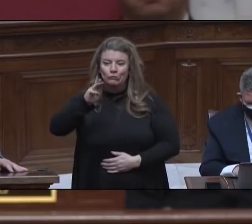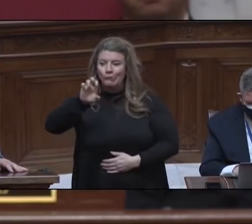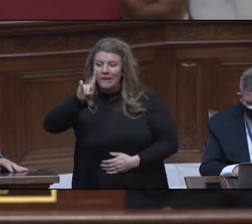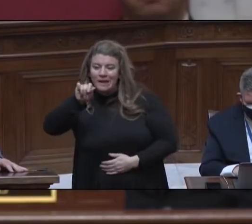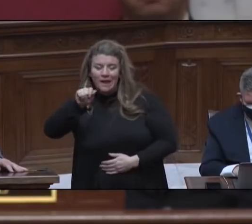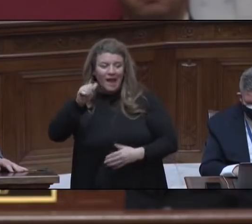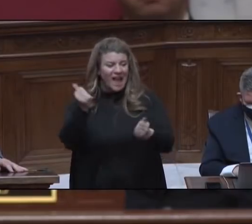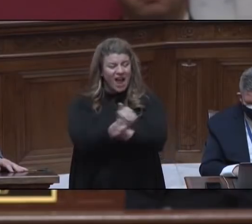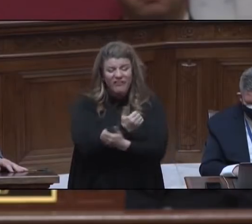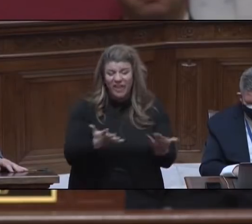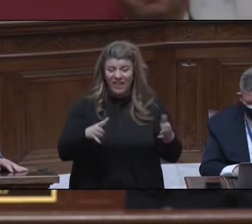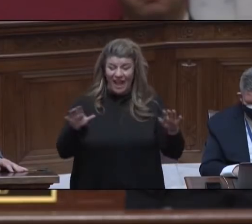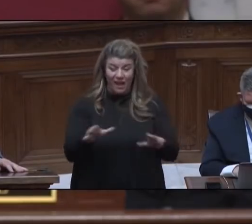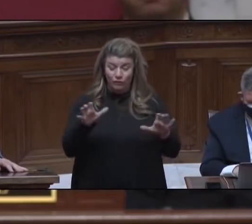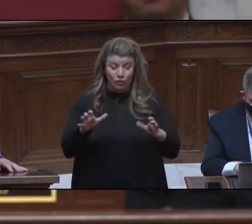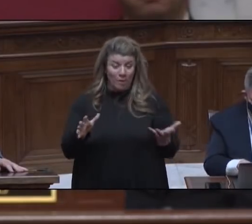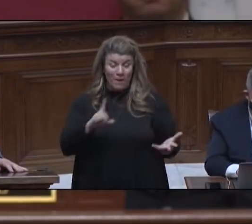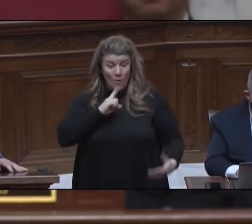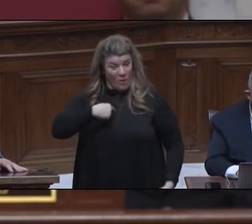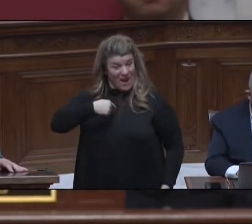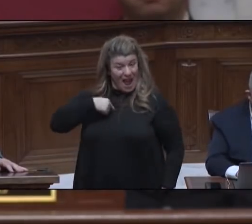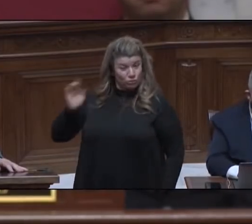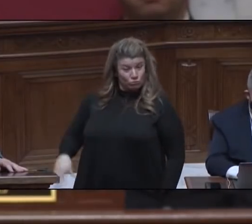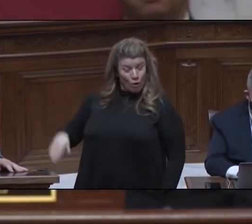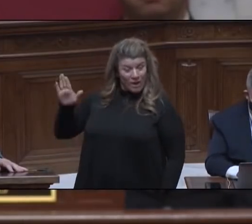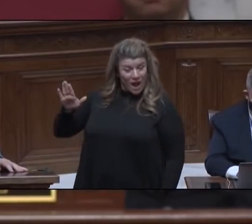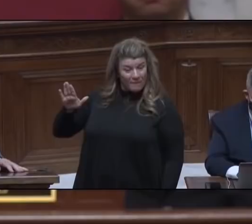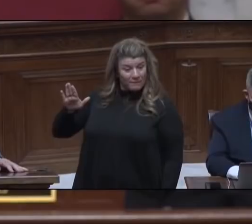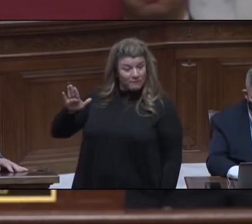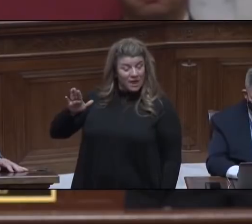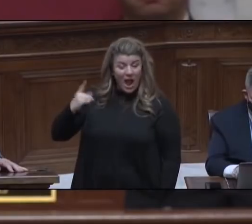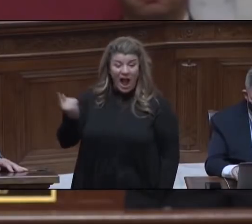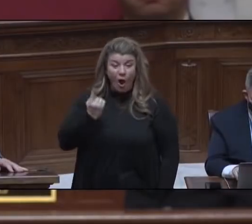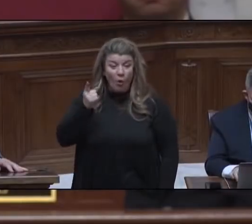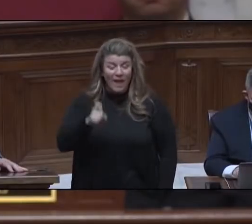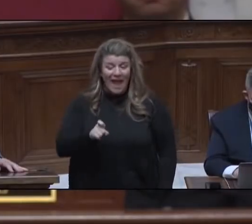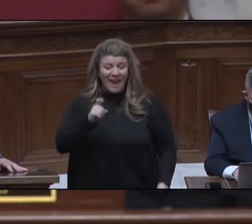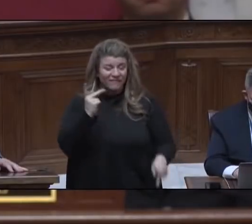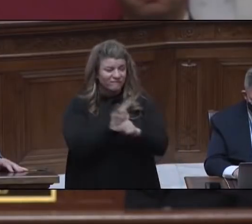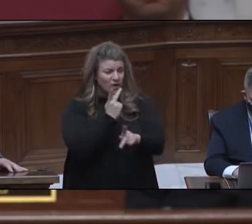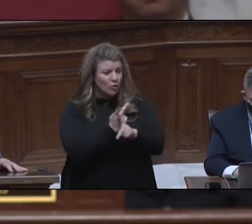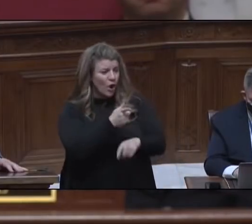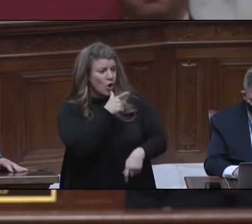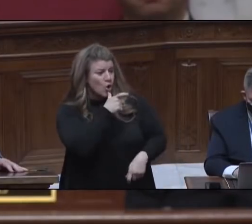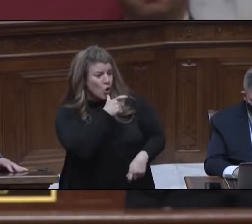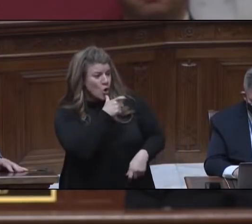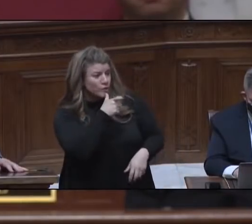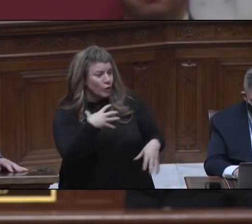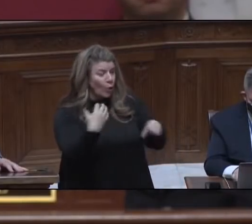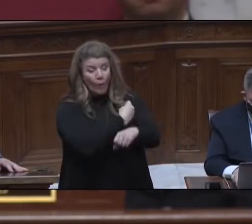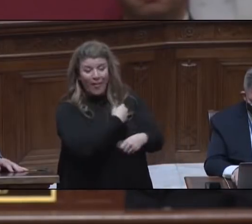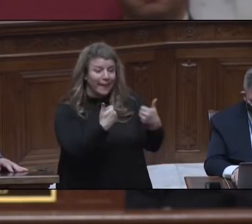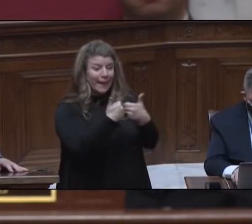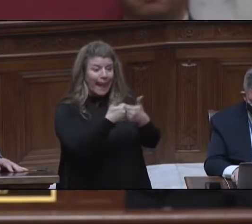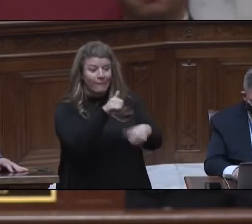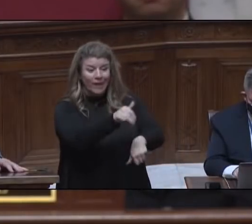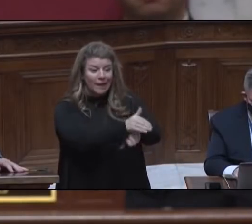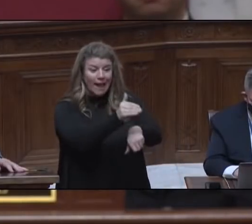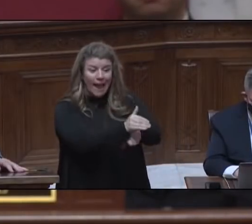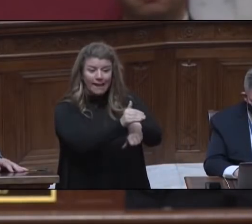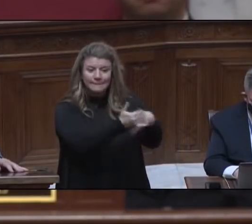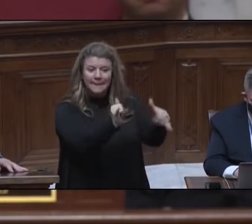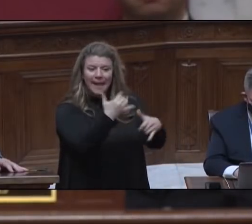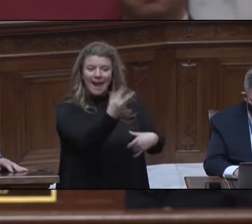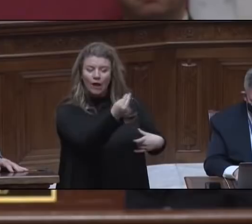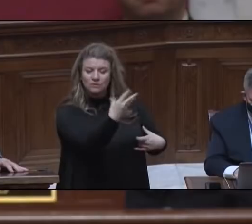stuff. I mean, my God, living when I was growing up, all we had to deal with is who's going to win, kick the can in the alley that night.